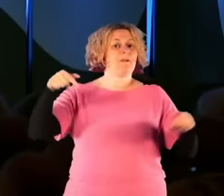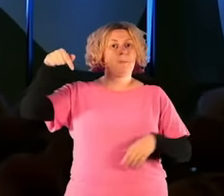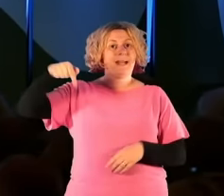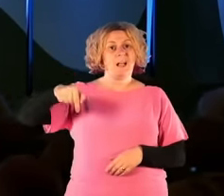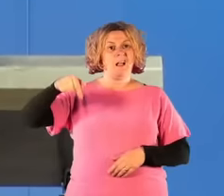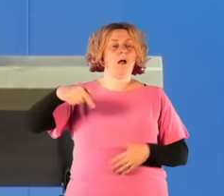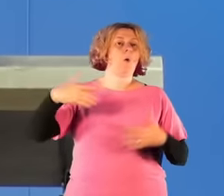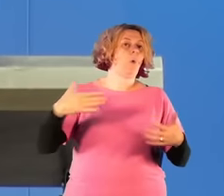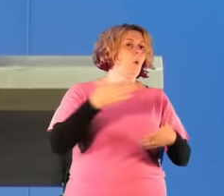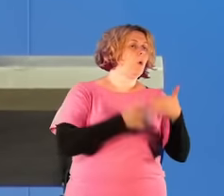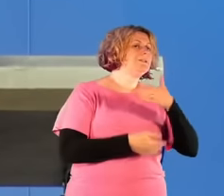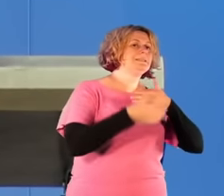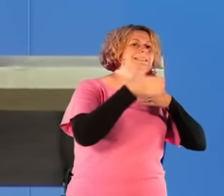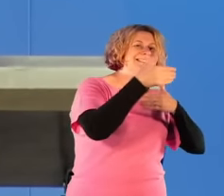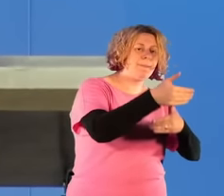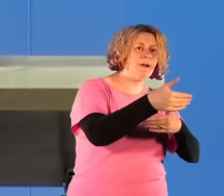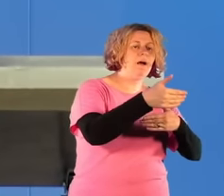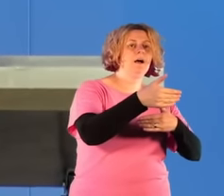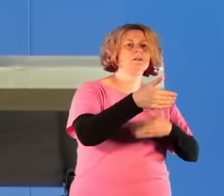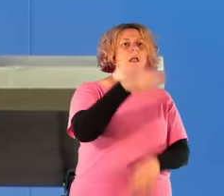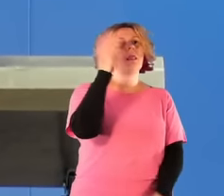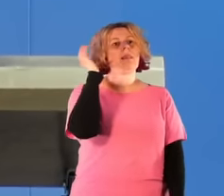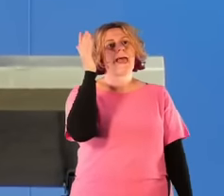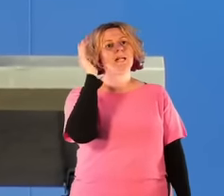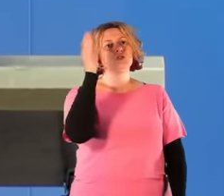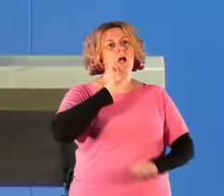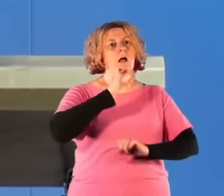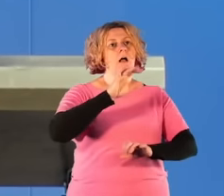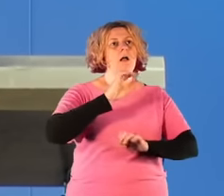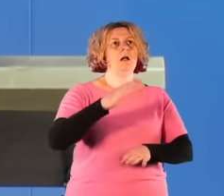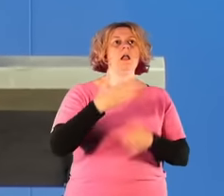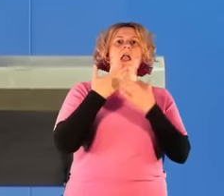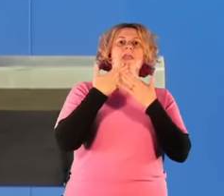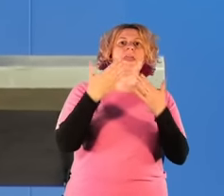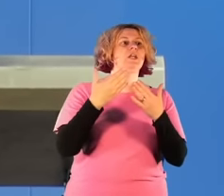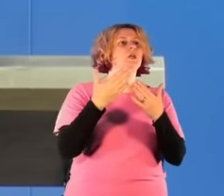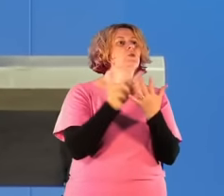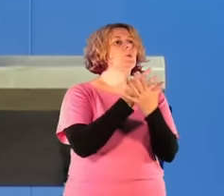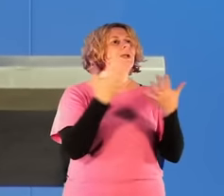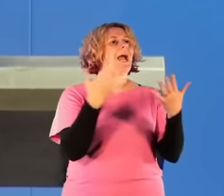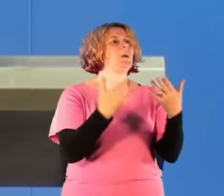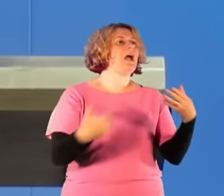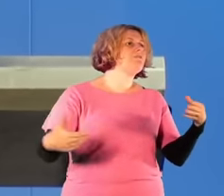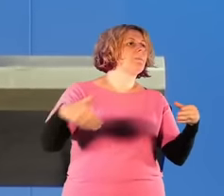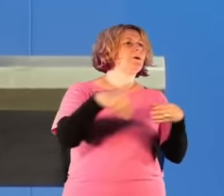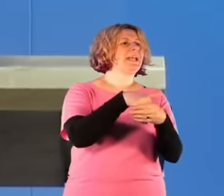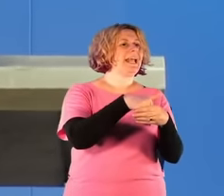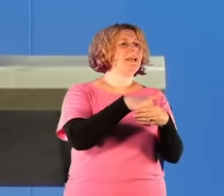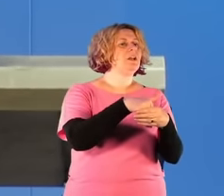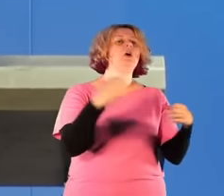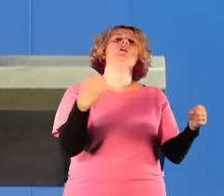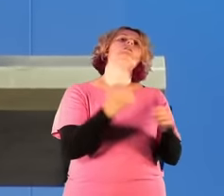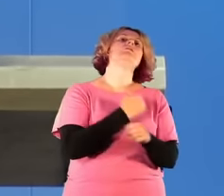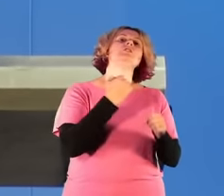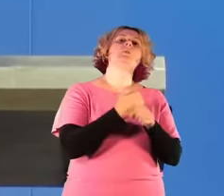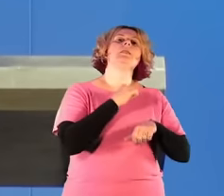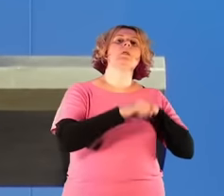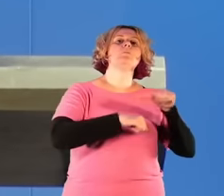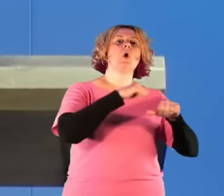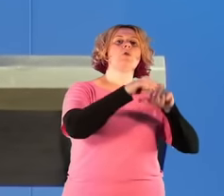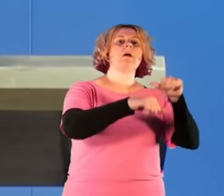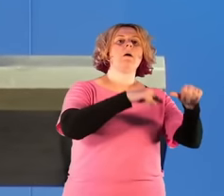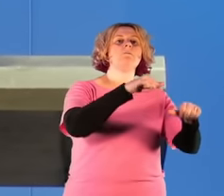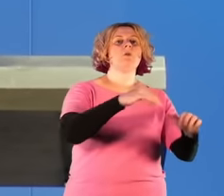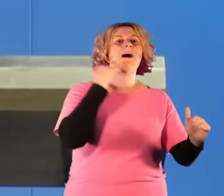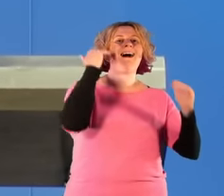the seminars, lecture. Thank you to Count Everyone In for hosting the program for adults with learning disabilities.